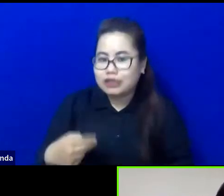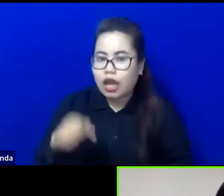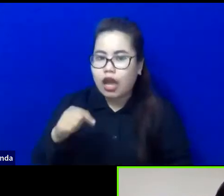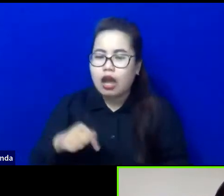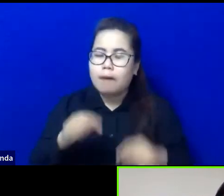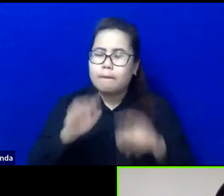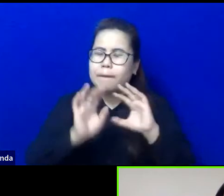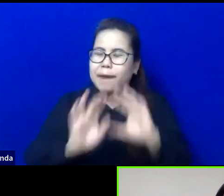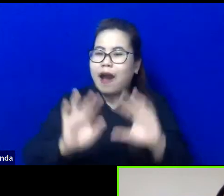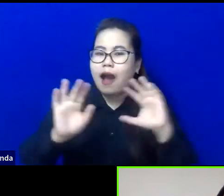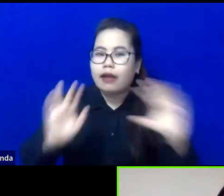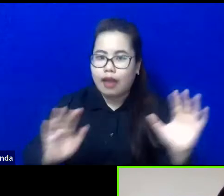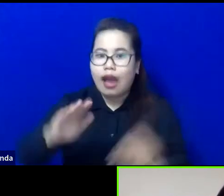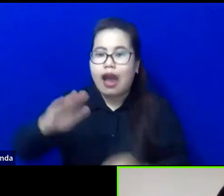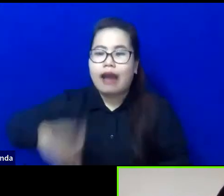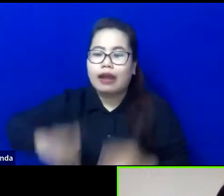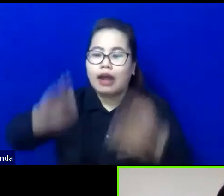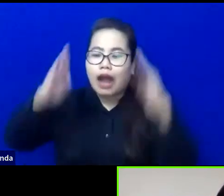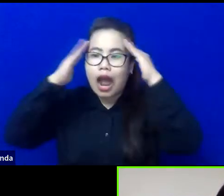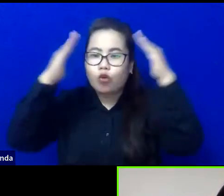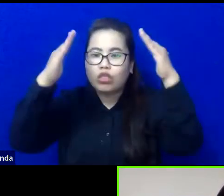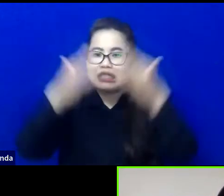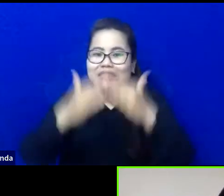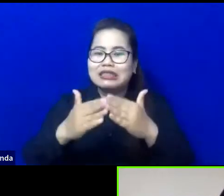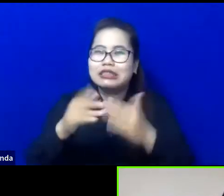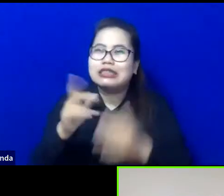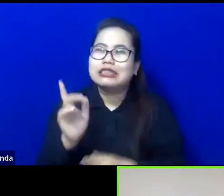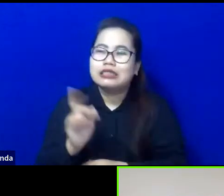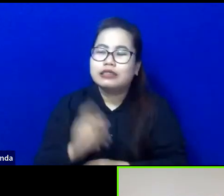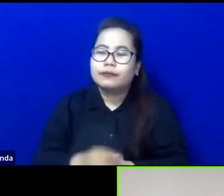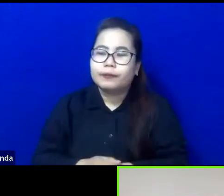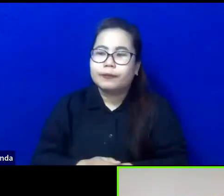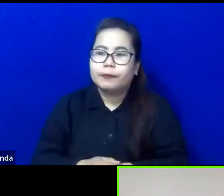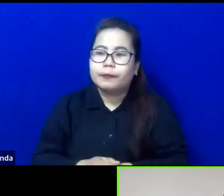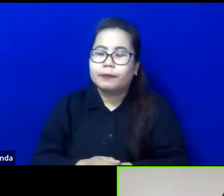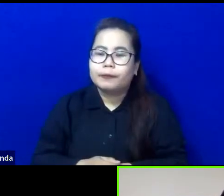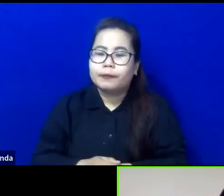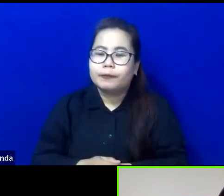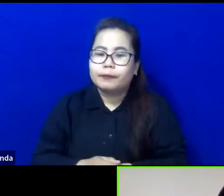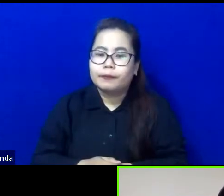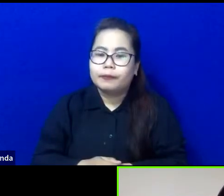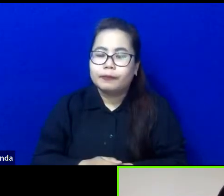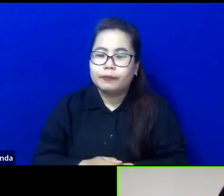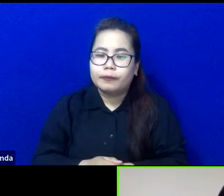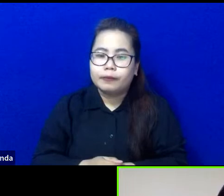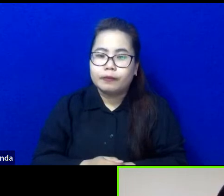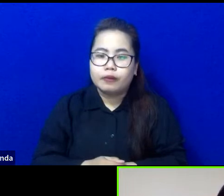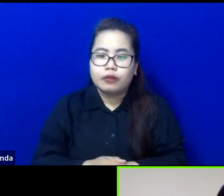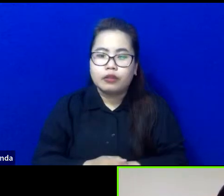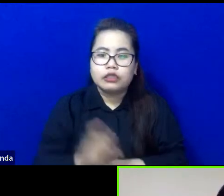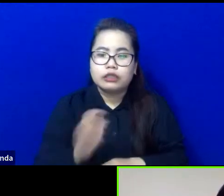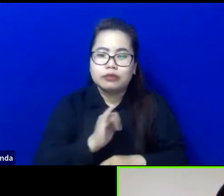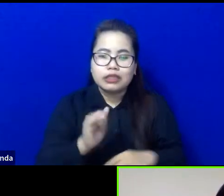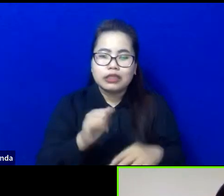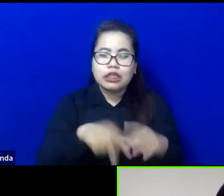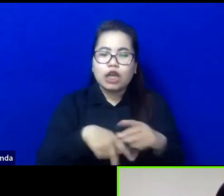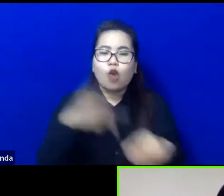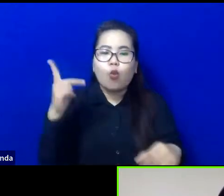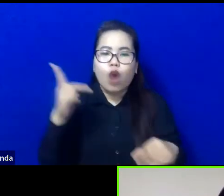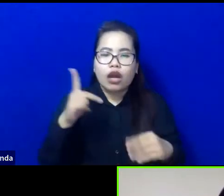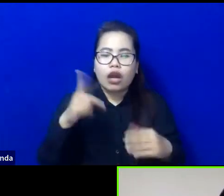in public because their family, they have a very limited interaction with the social environment. And so therefore